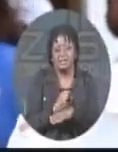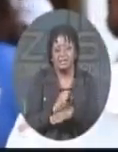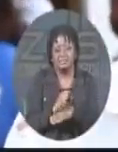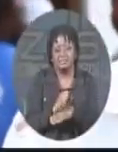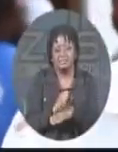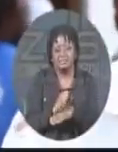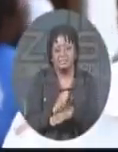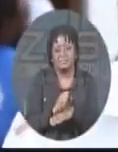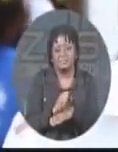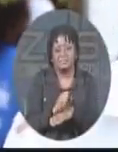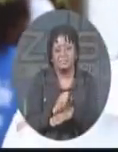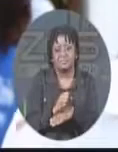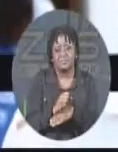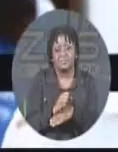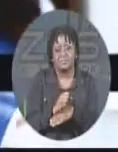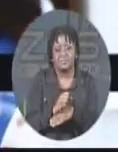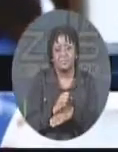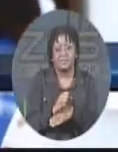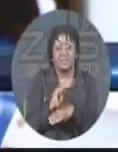I purchased a vibrant farming.